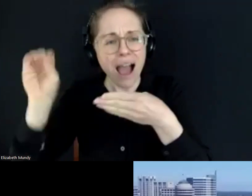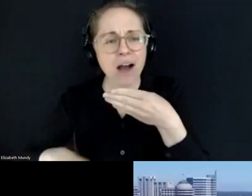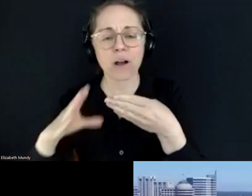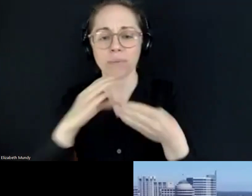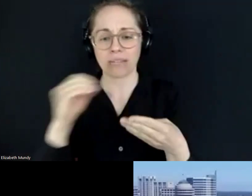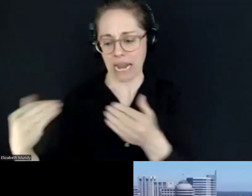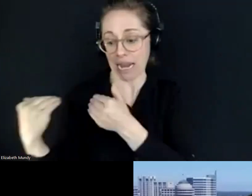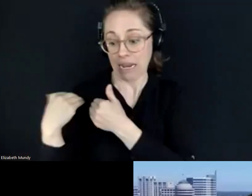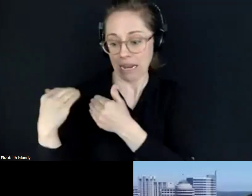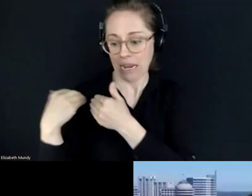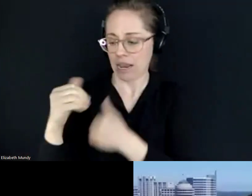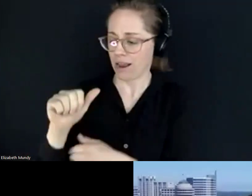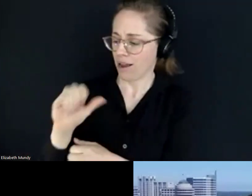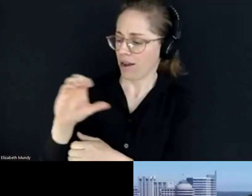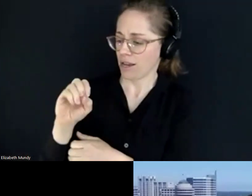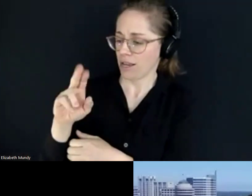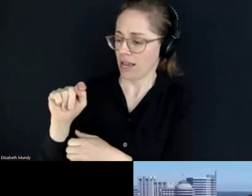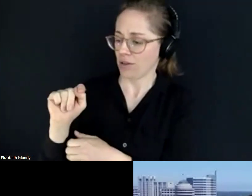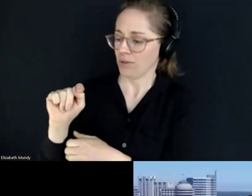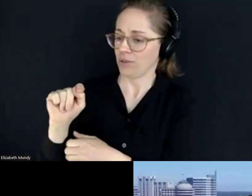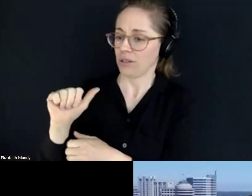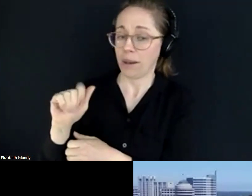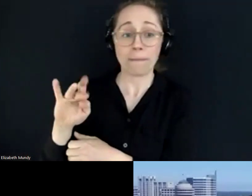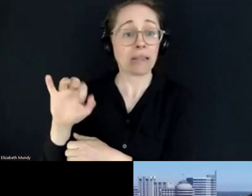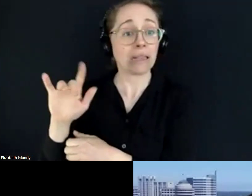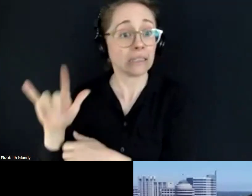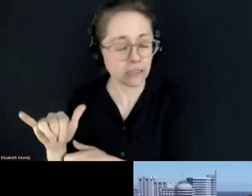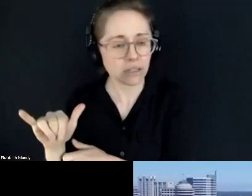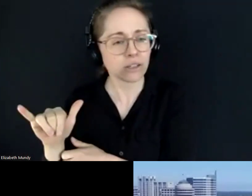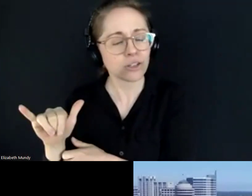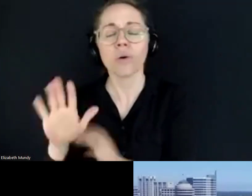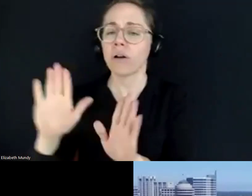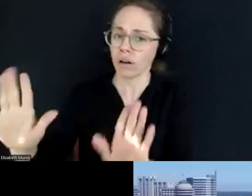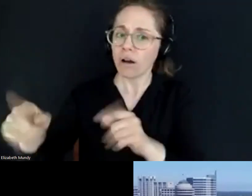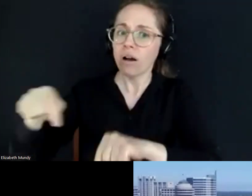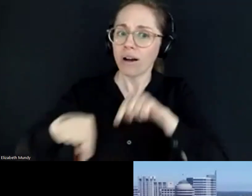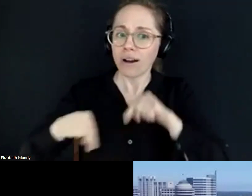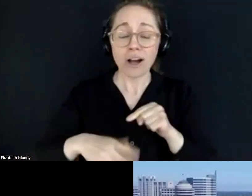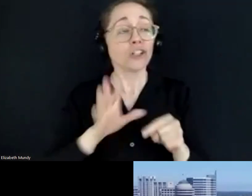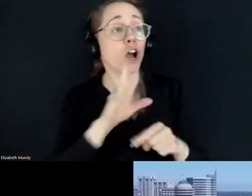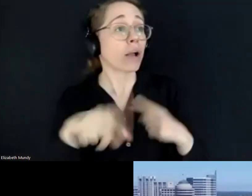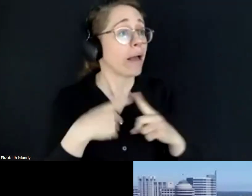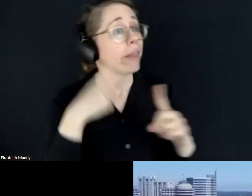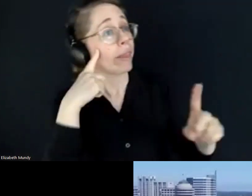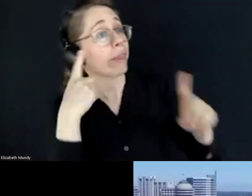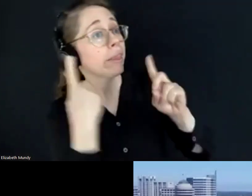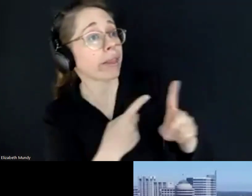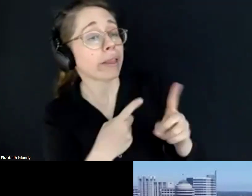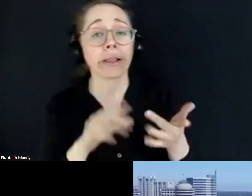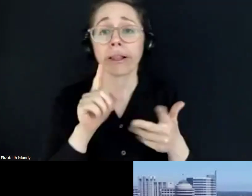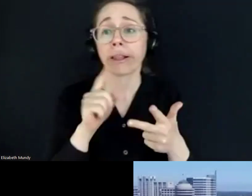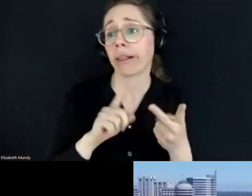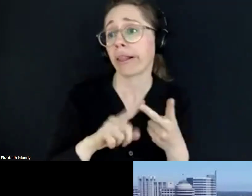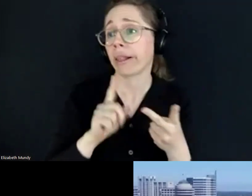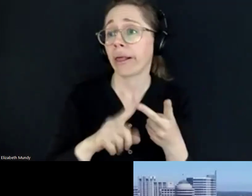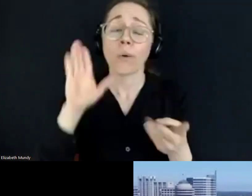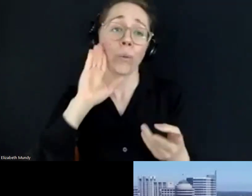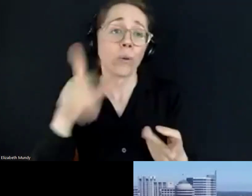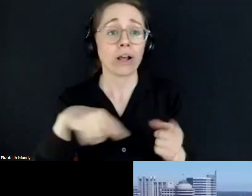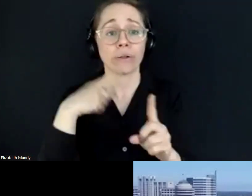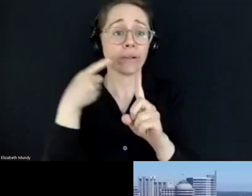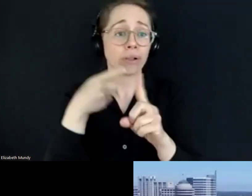It's one thing to talk about our intent. It's another thing to deliver on